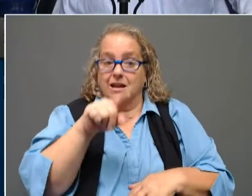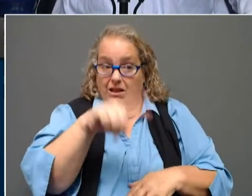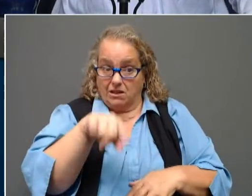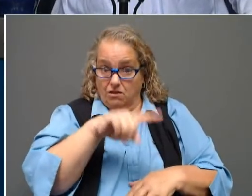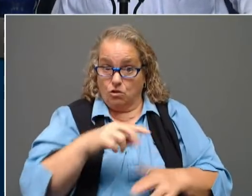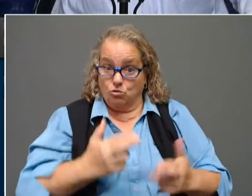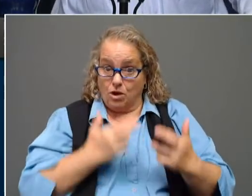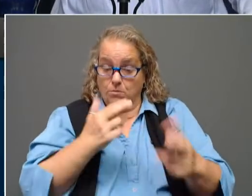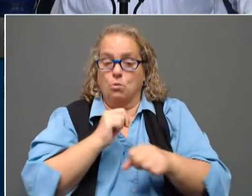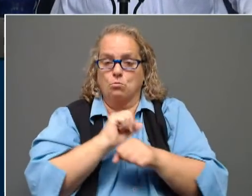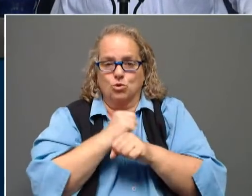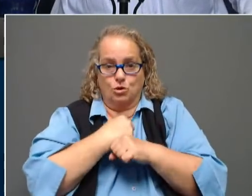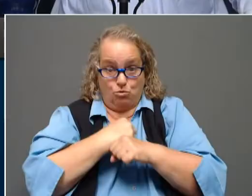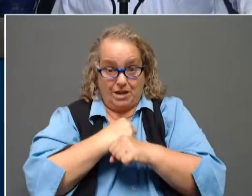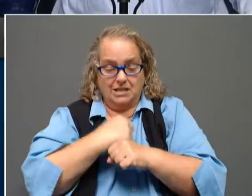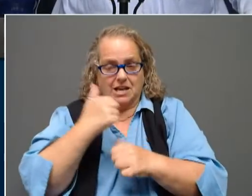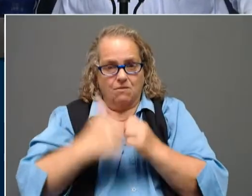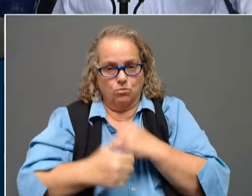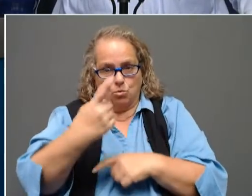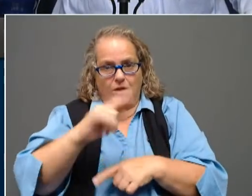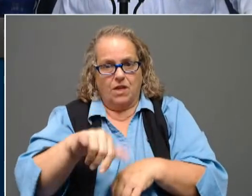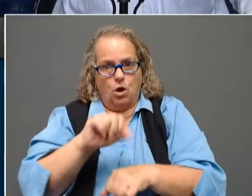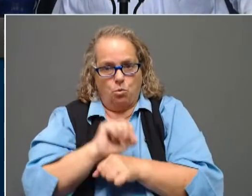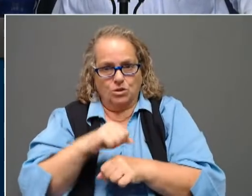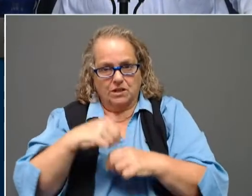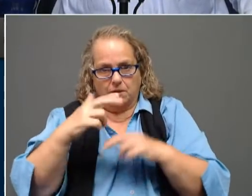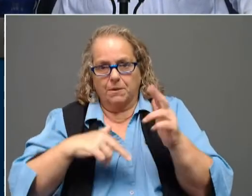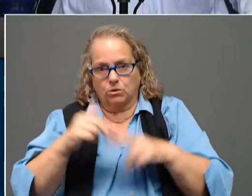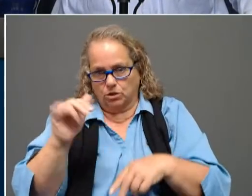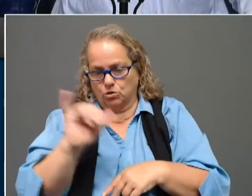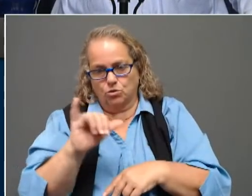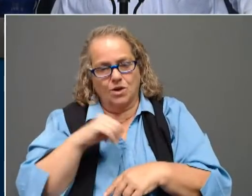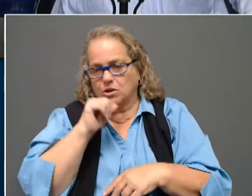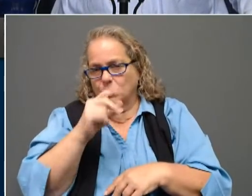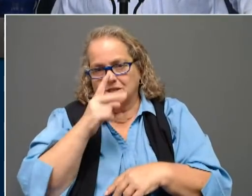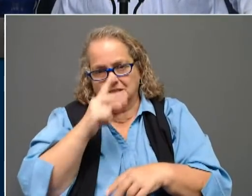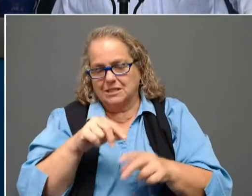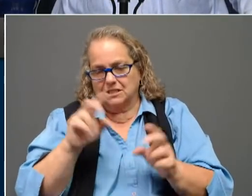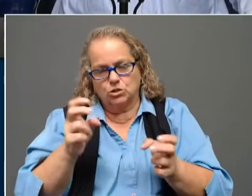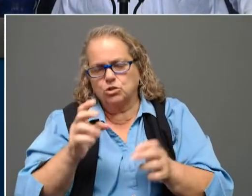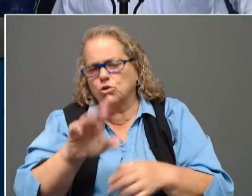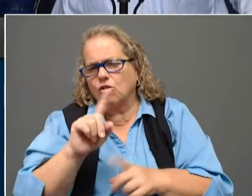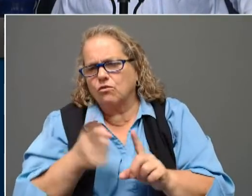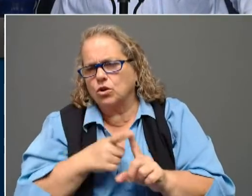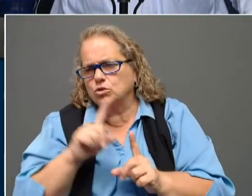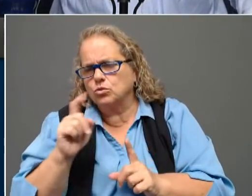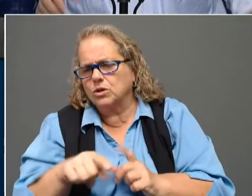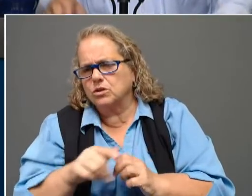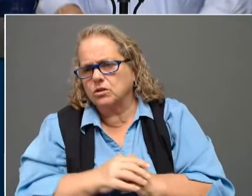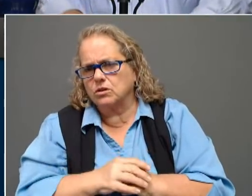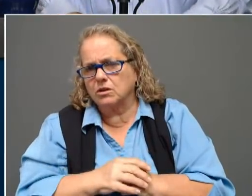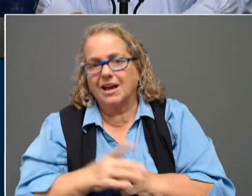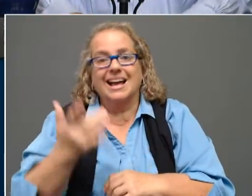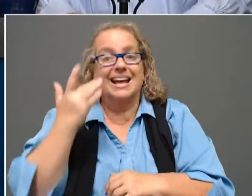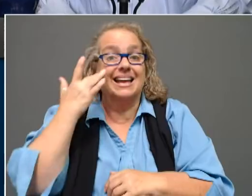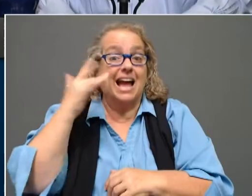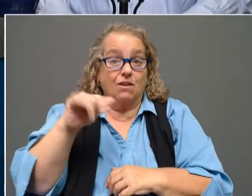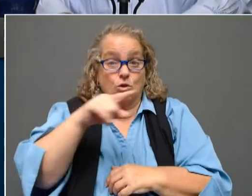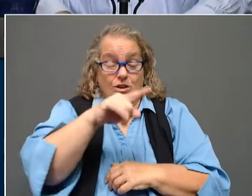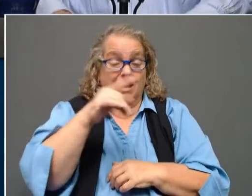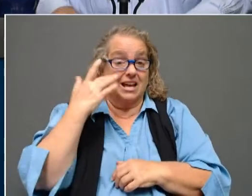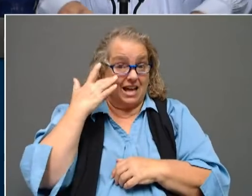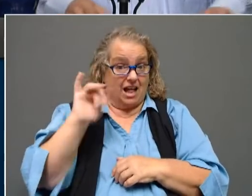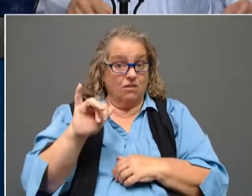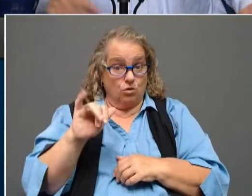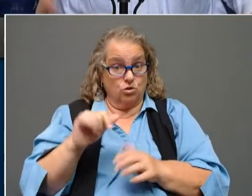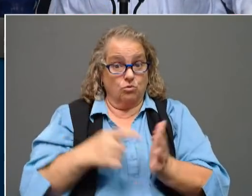buildings too. So I don't see that being an issue. What was the first part of the question? California is also issuing. Yeah, so we're